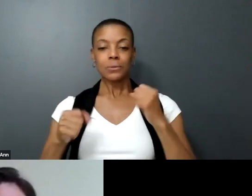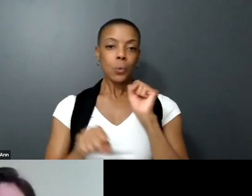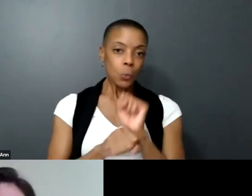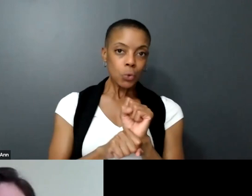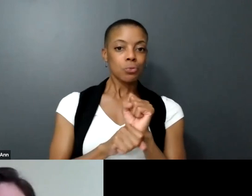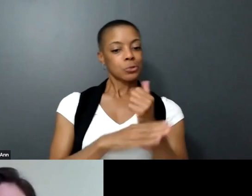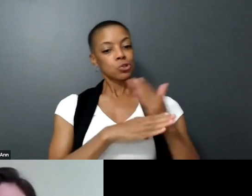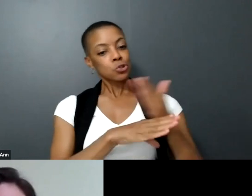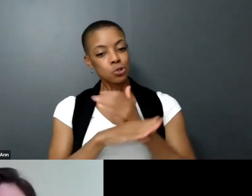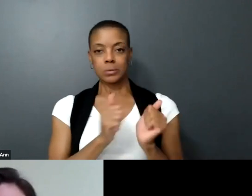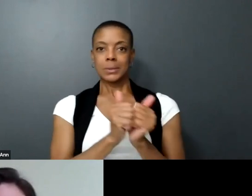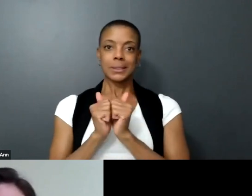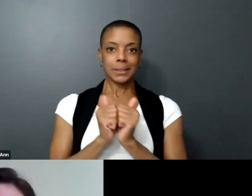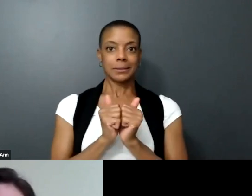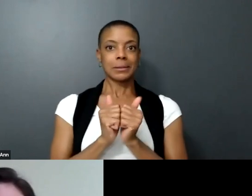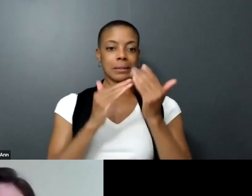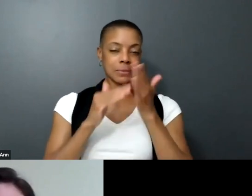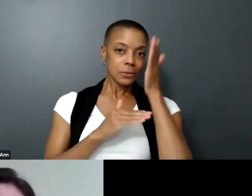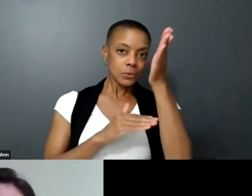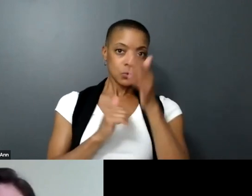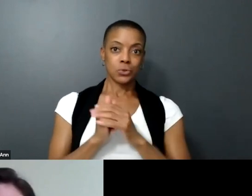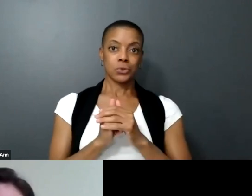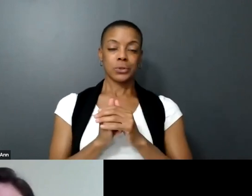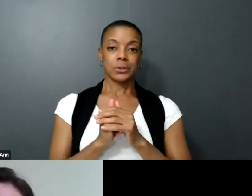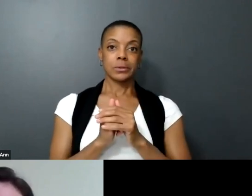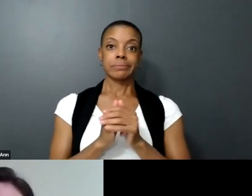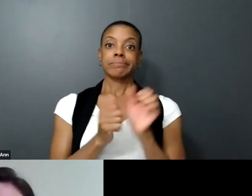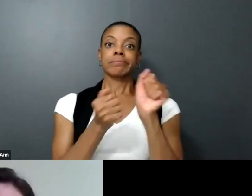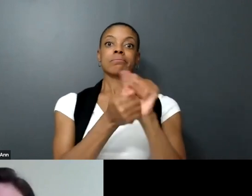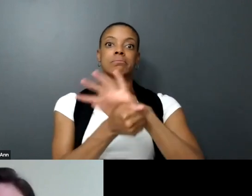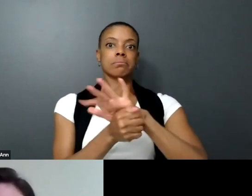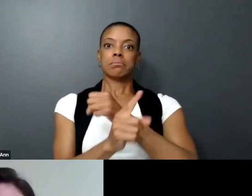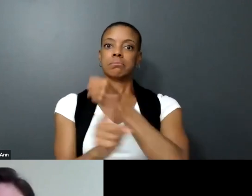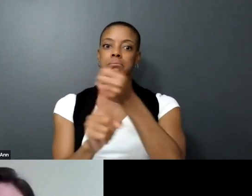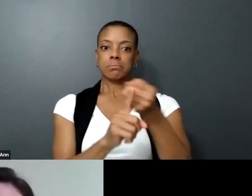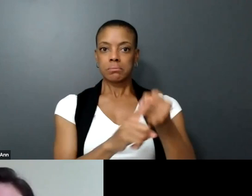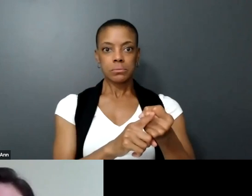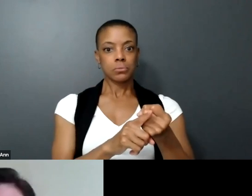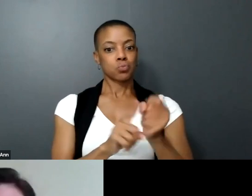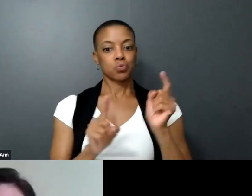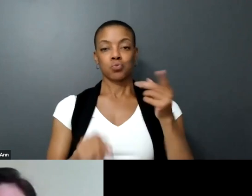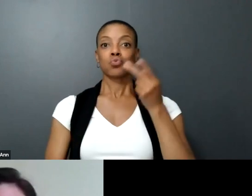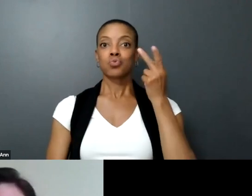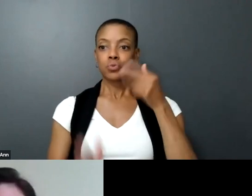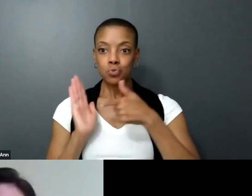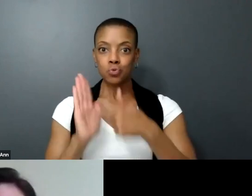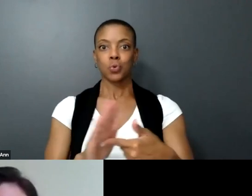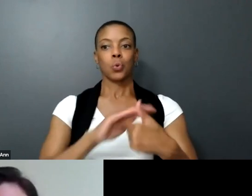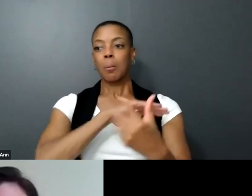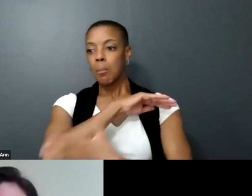this space into the future. The pandemic has amplified so many issues of poverty and food security across our